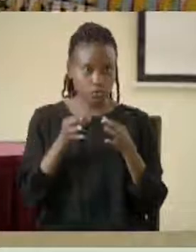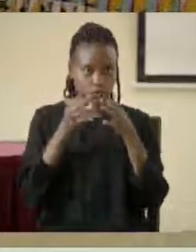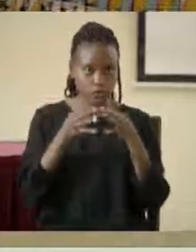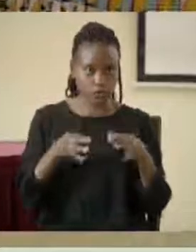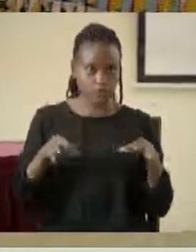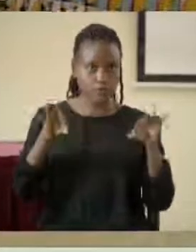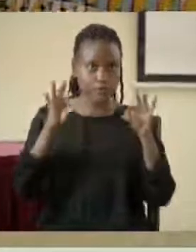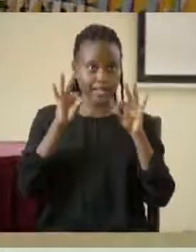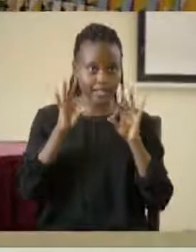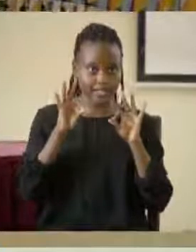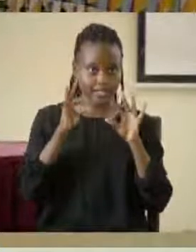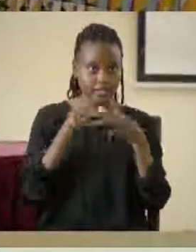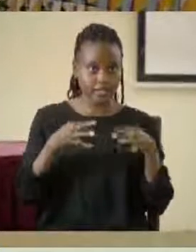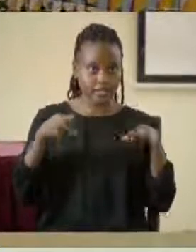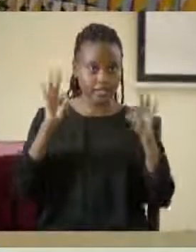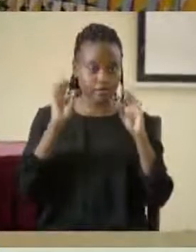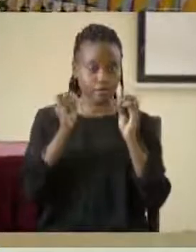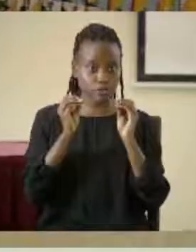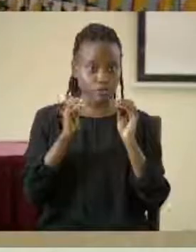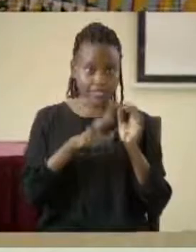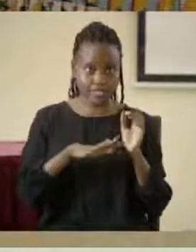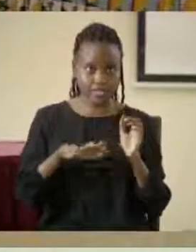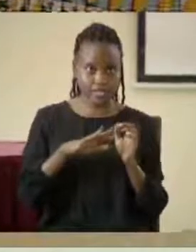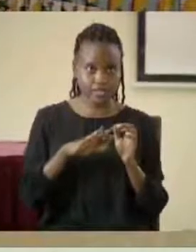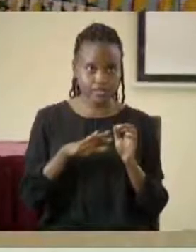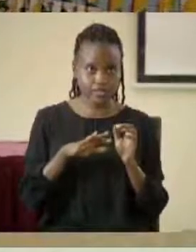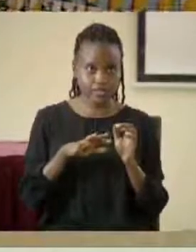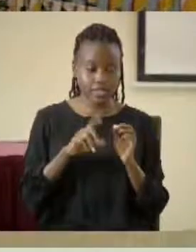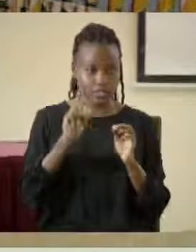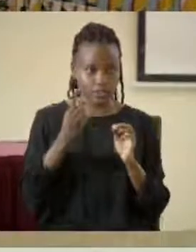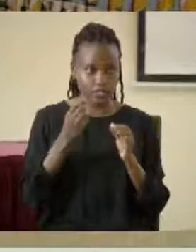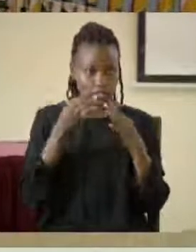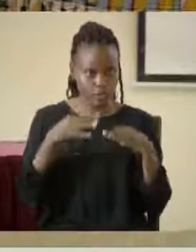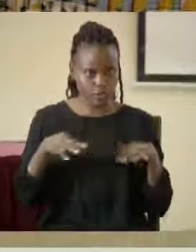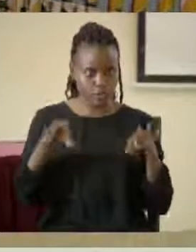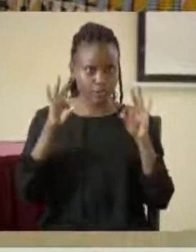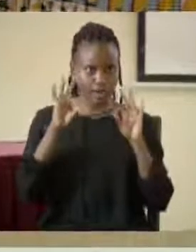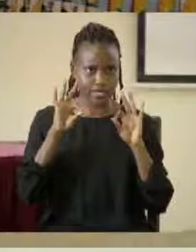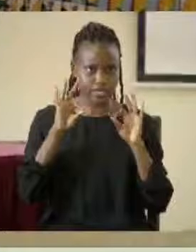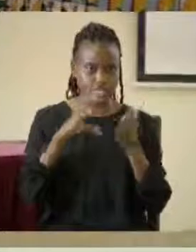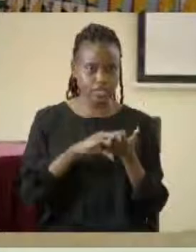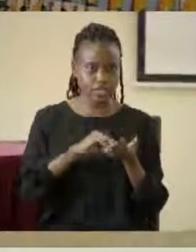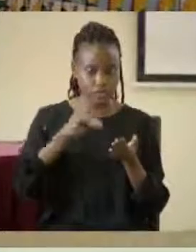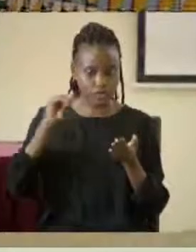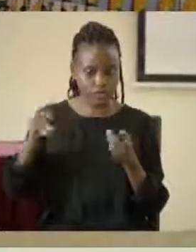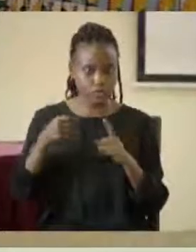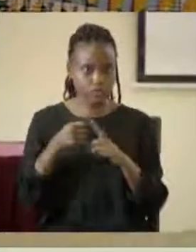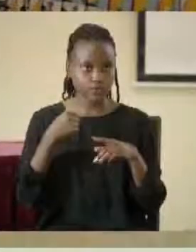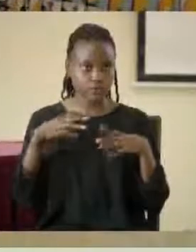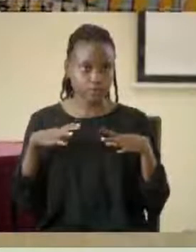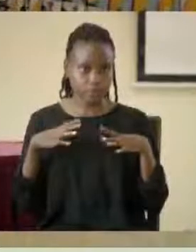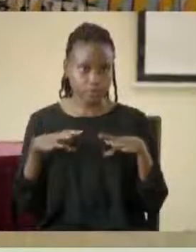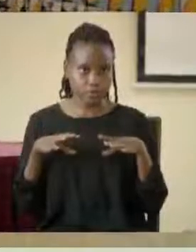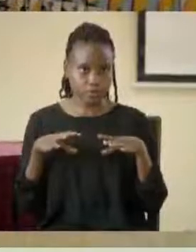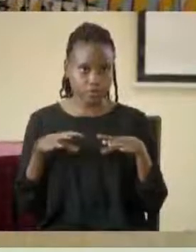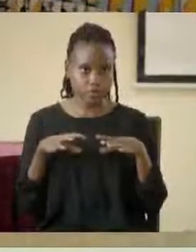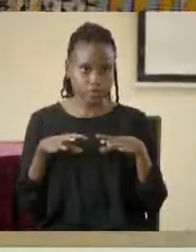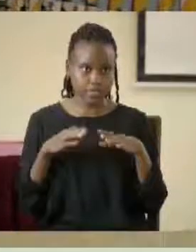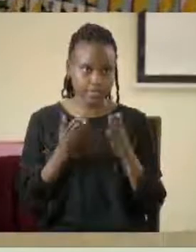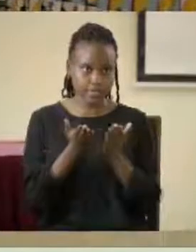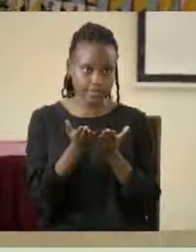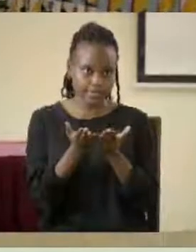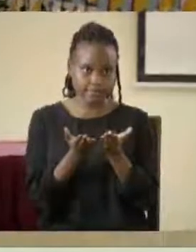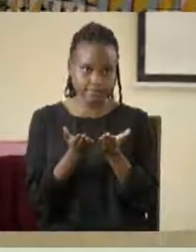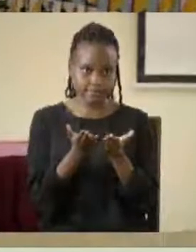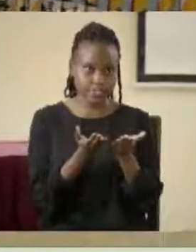the informal. And once you formalize the informal, you remove it from the people that it